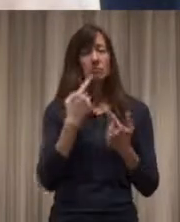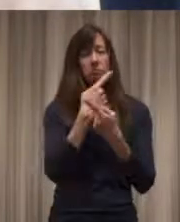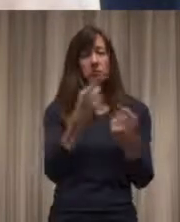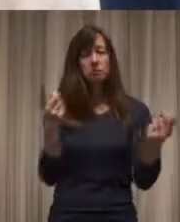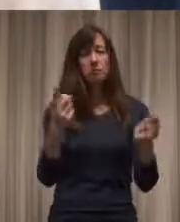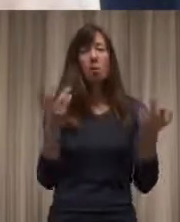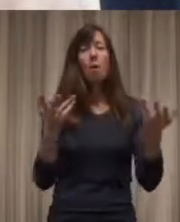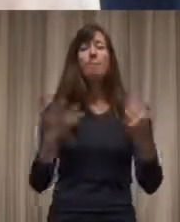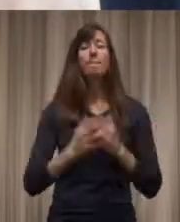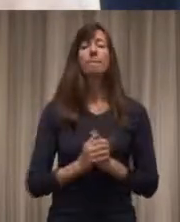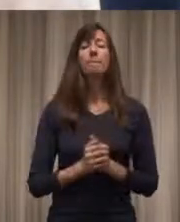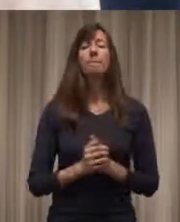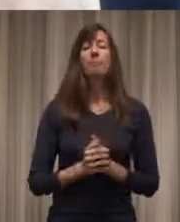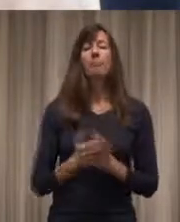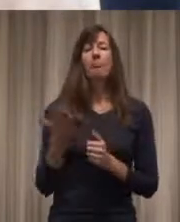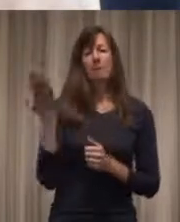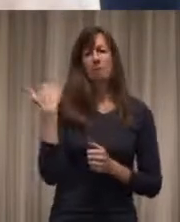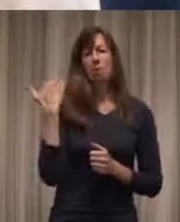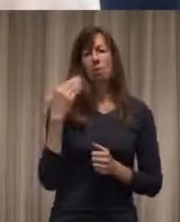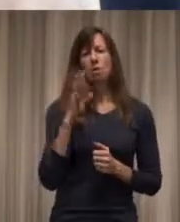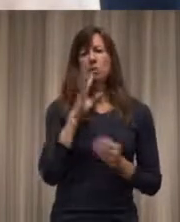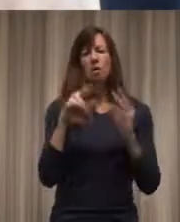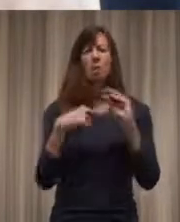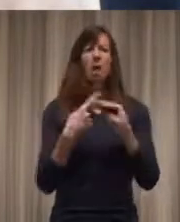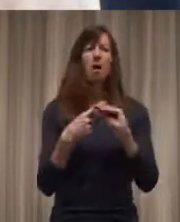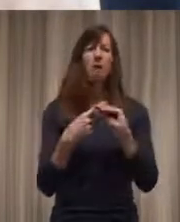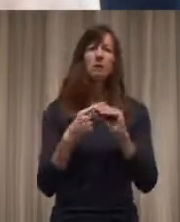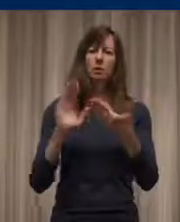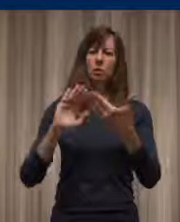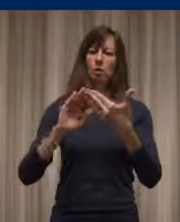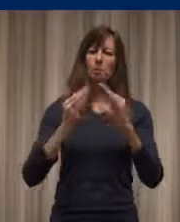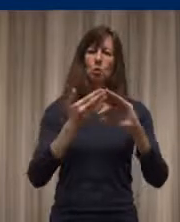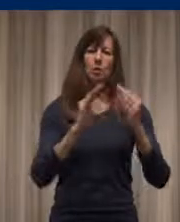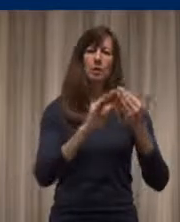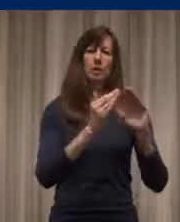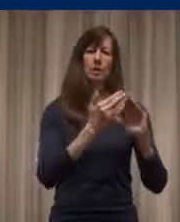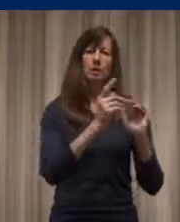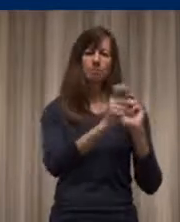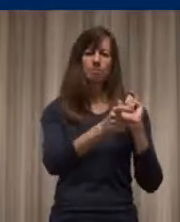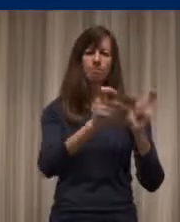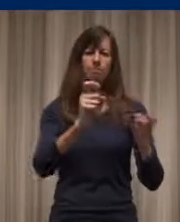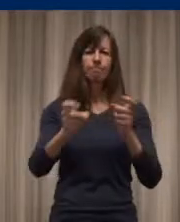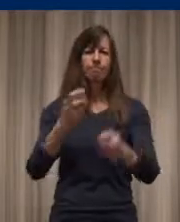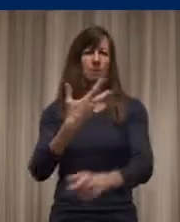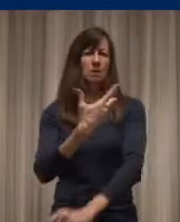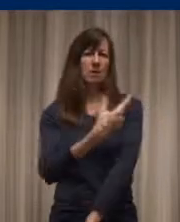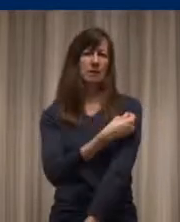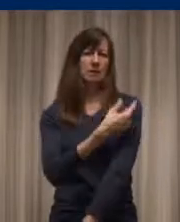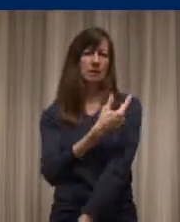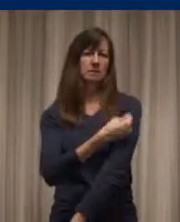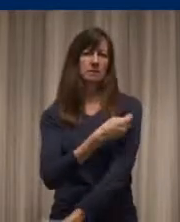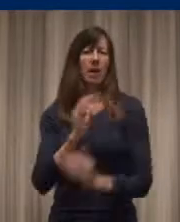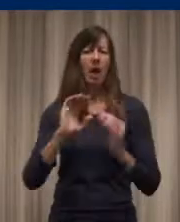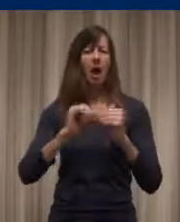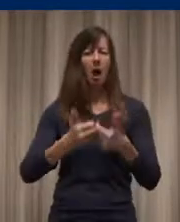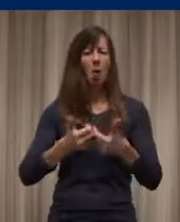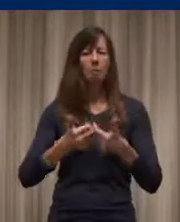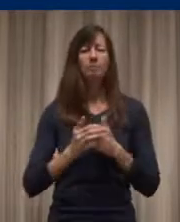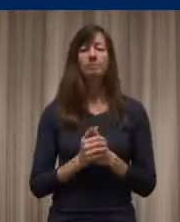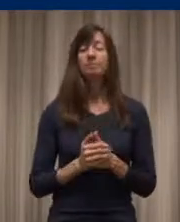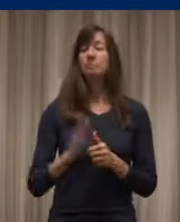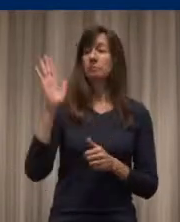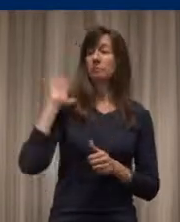but the community aspect of how we're doing vaccine distribution. We formed back in November our